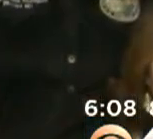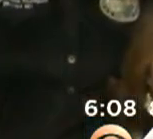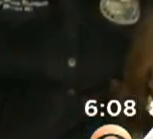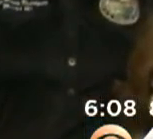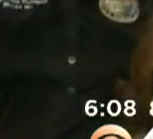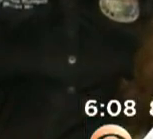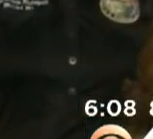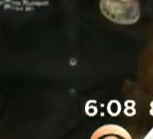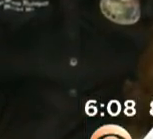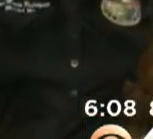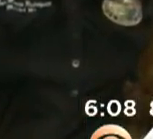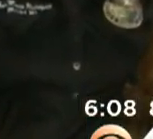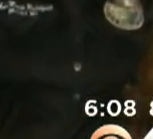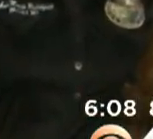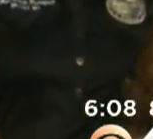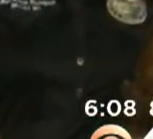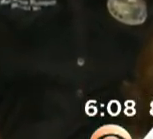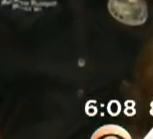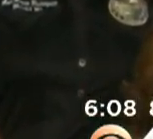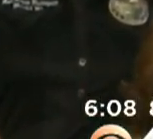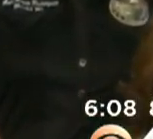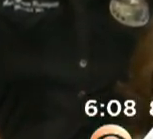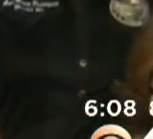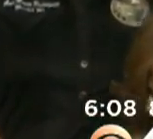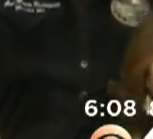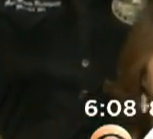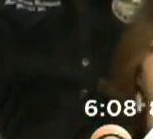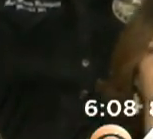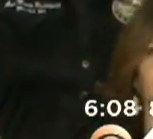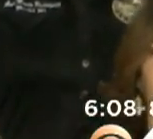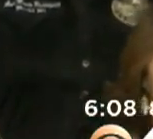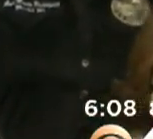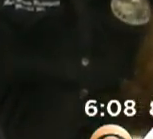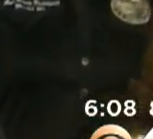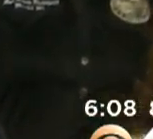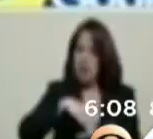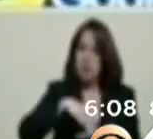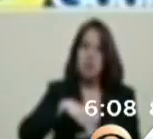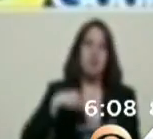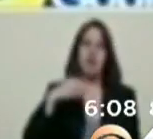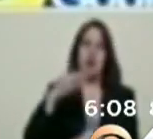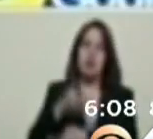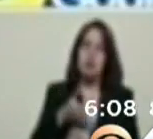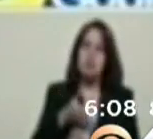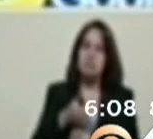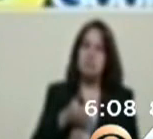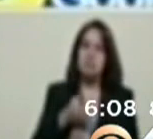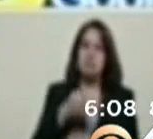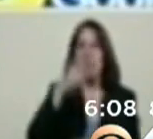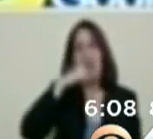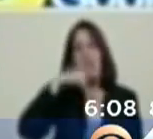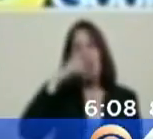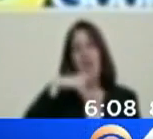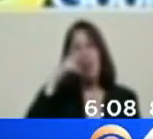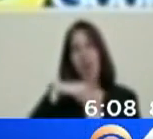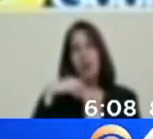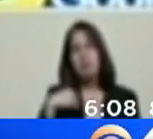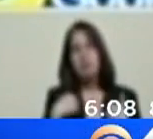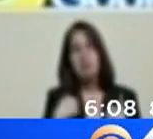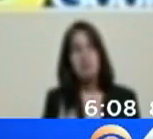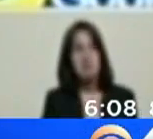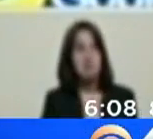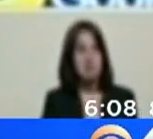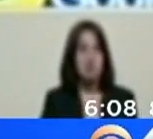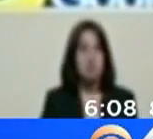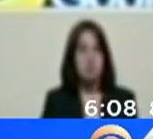Trump hours after he addressed a large crowd at FIU about the growing crisis in Venezuela. Con una retórica. A tired rhetoric